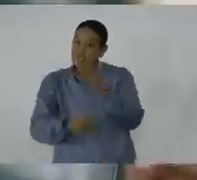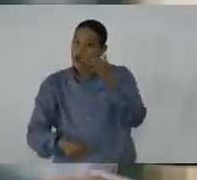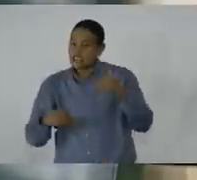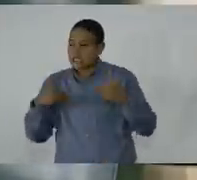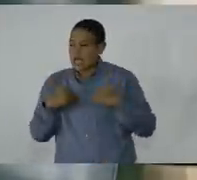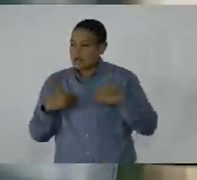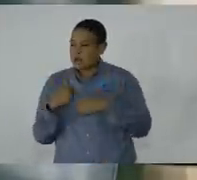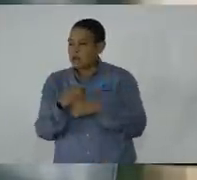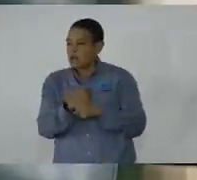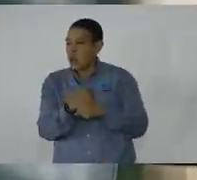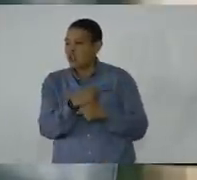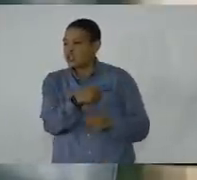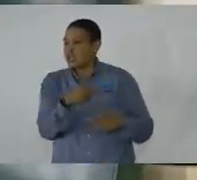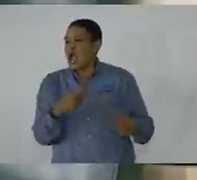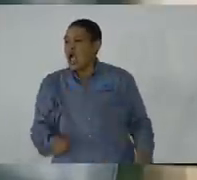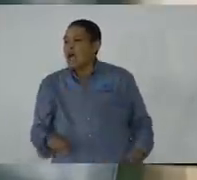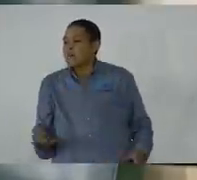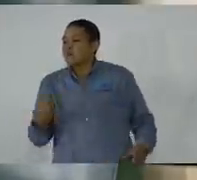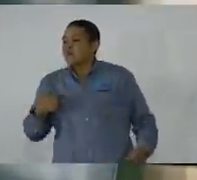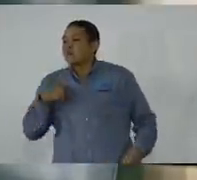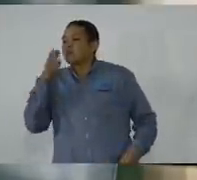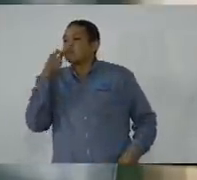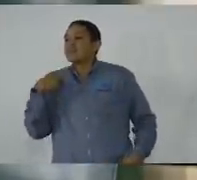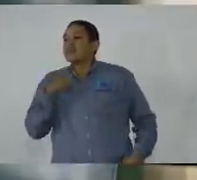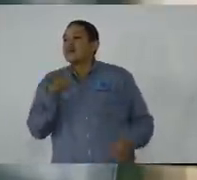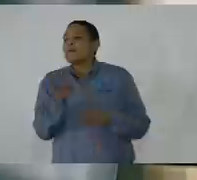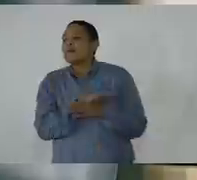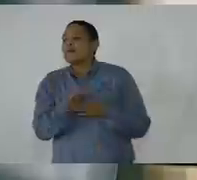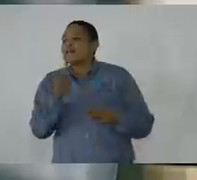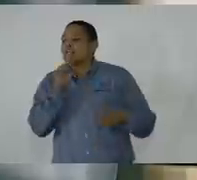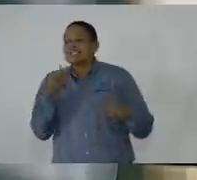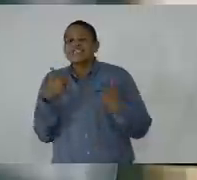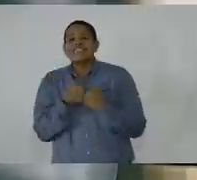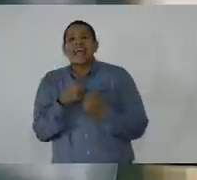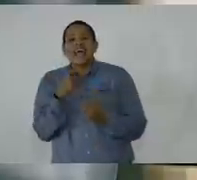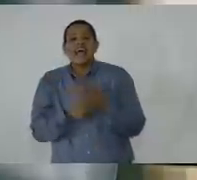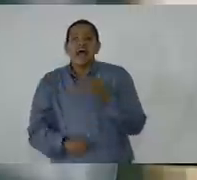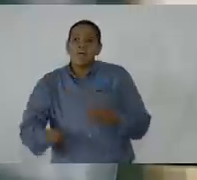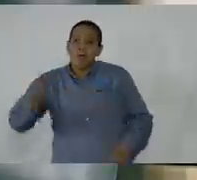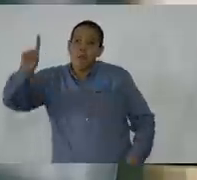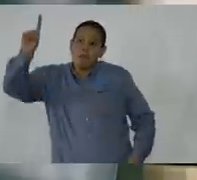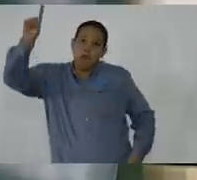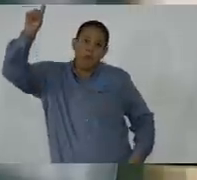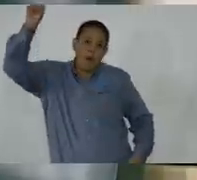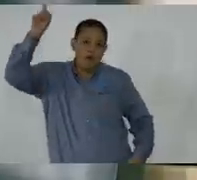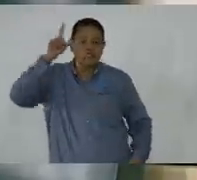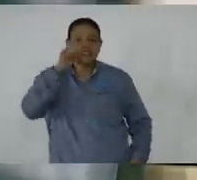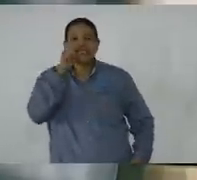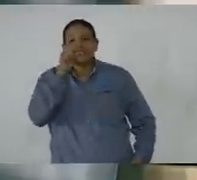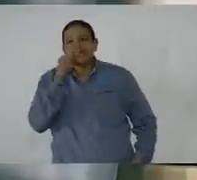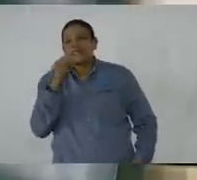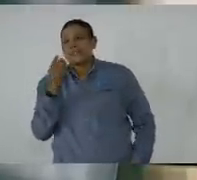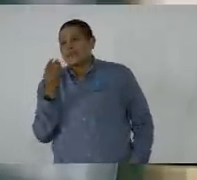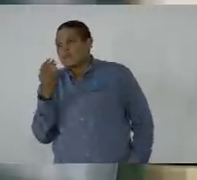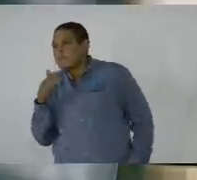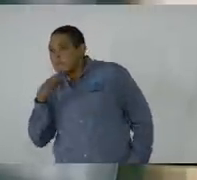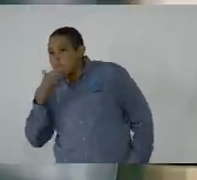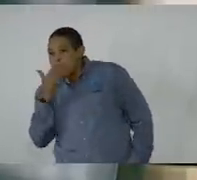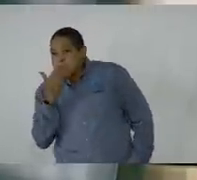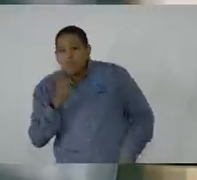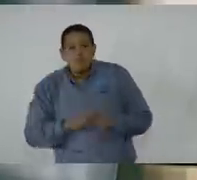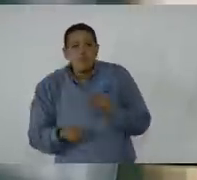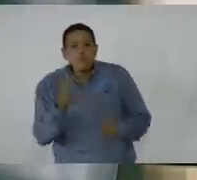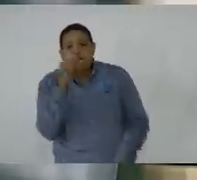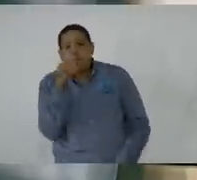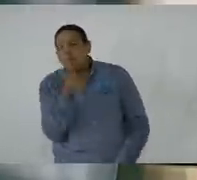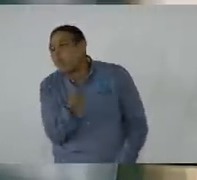animal production. And so recently, our industry has been challenged because of the rising cost of animal feed. and the cost